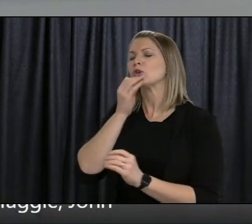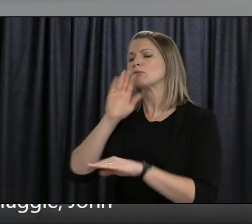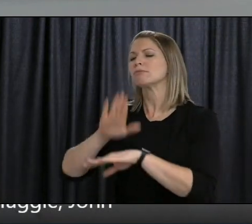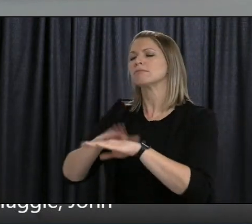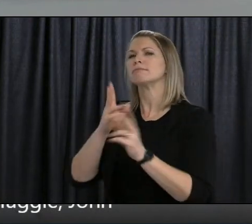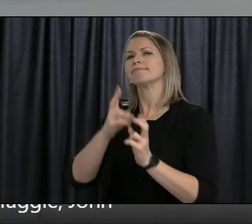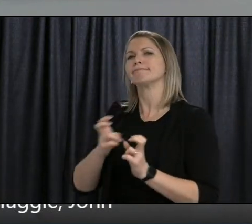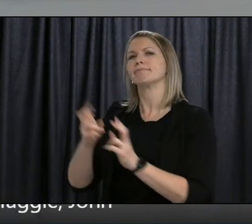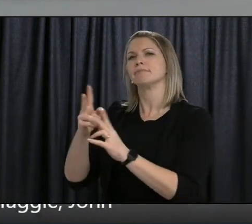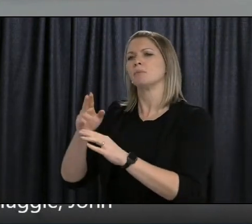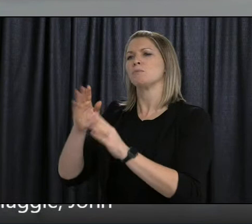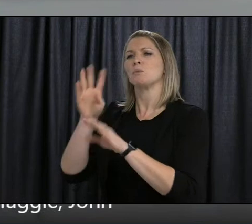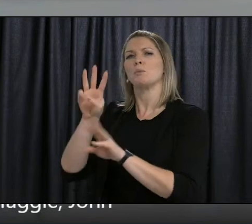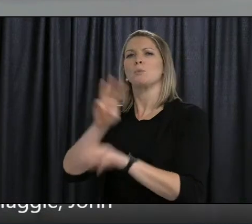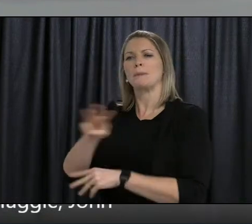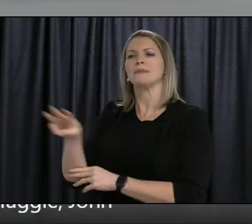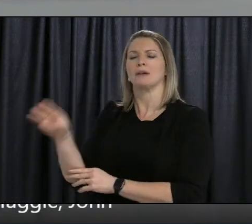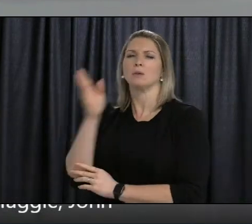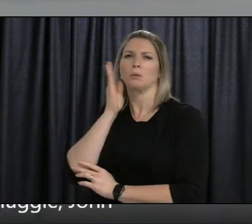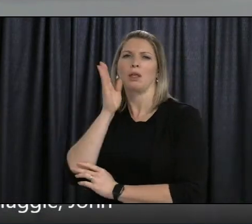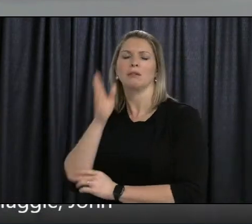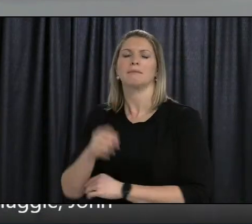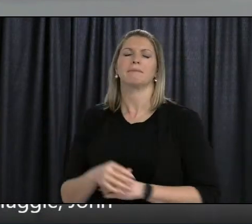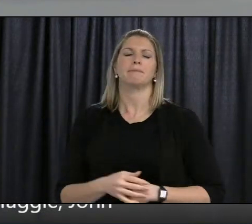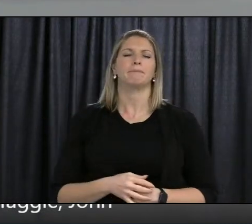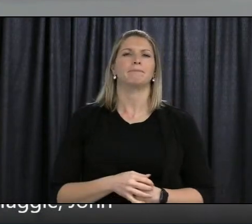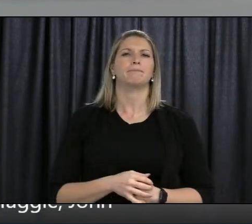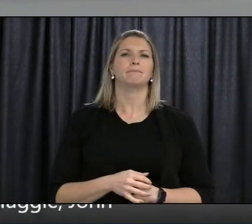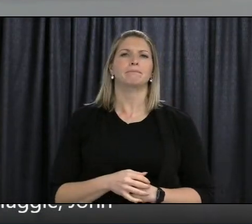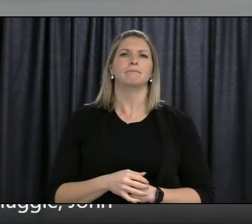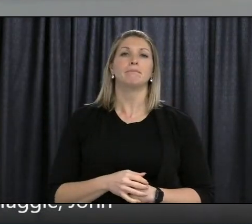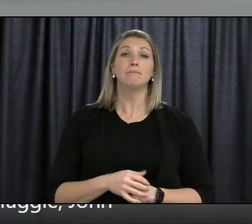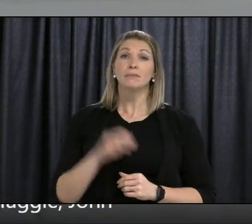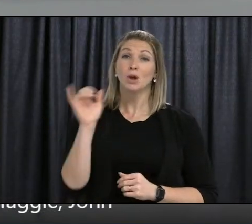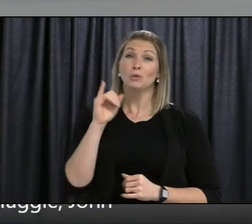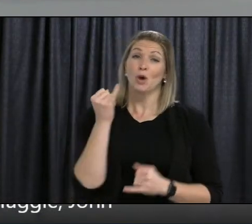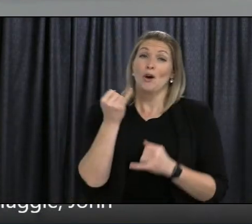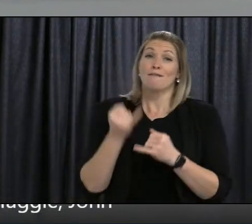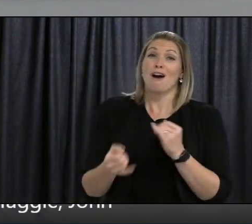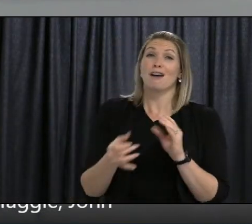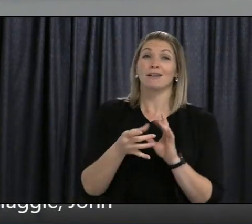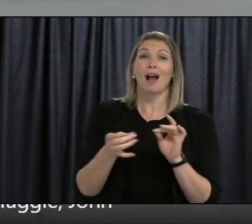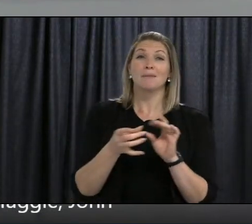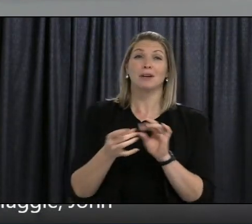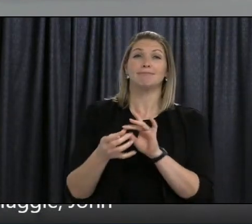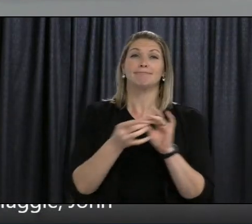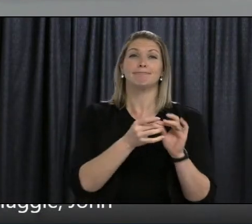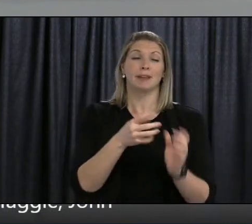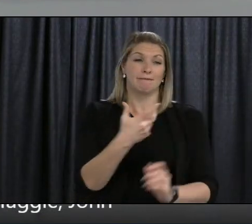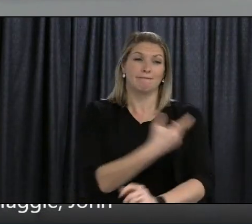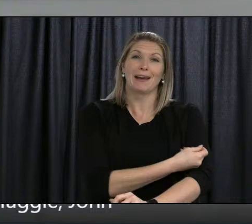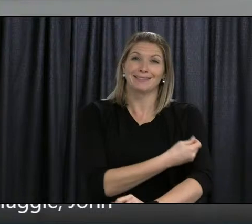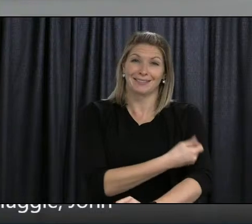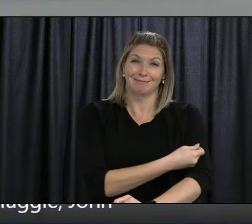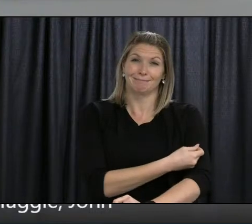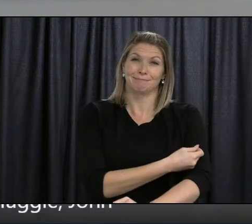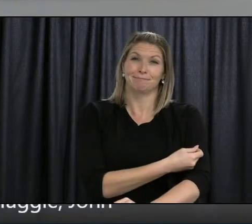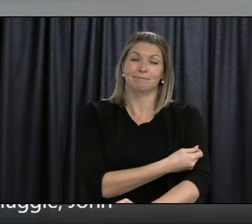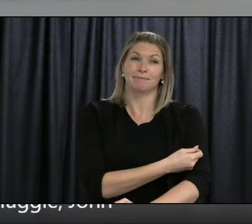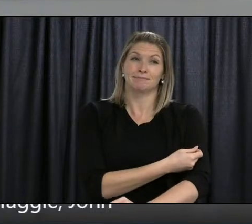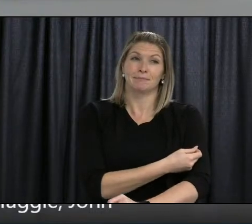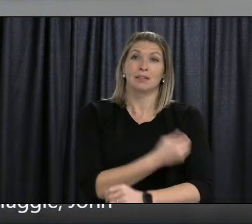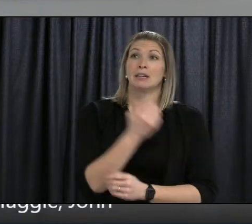The final piece of news, I suppose, would be the issue around vaccine. As I said earlier, a dummy